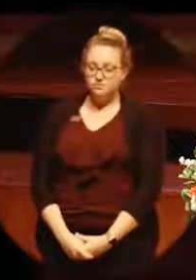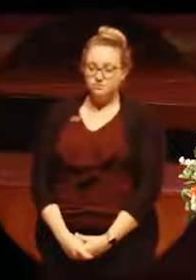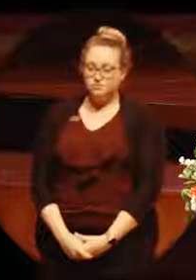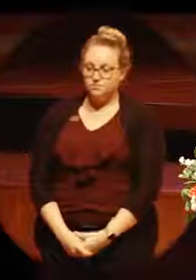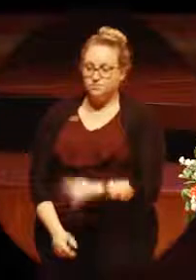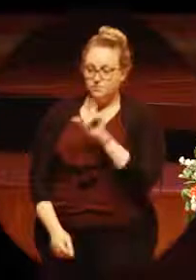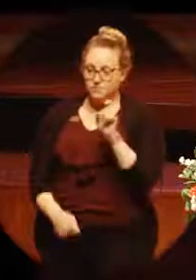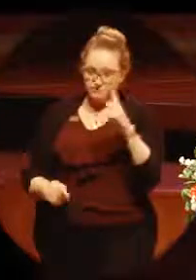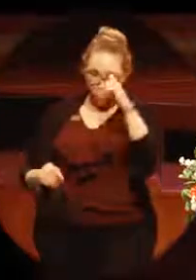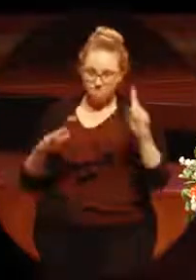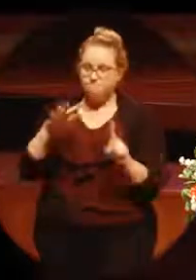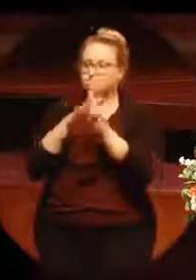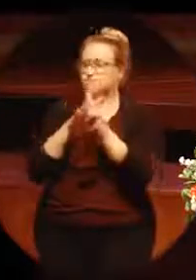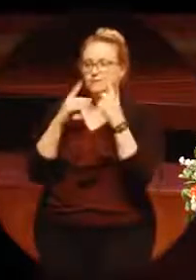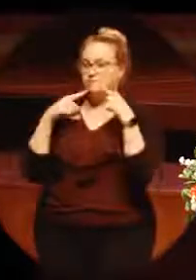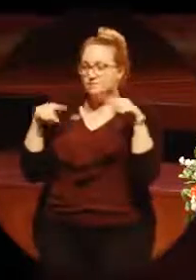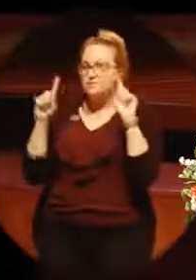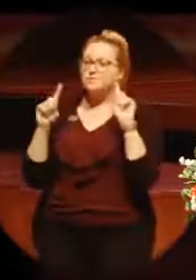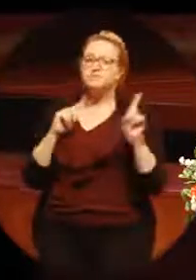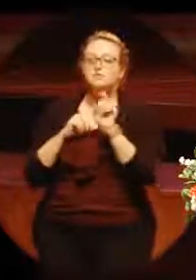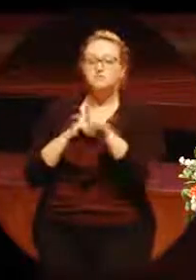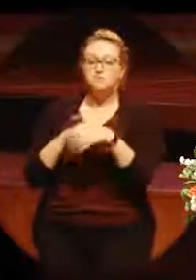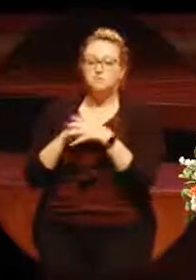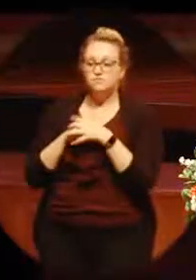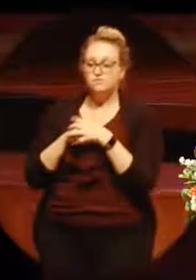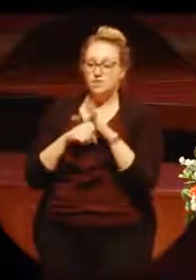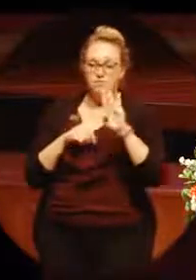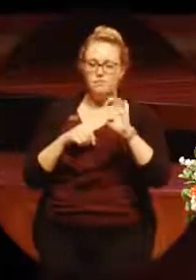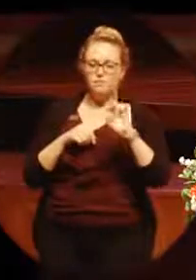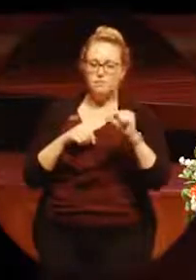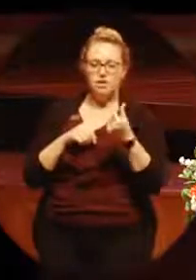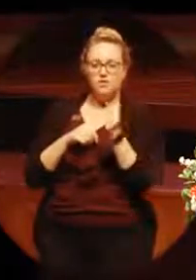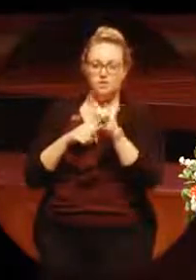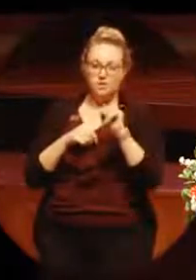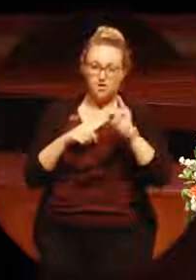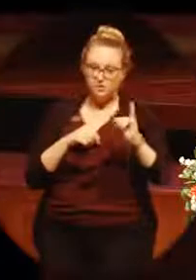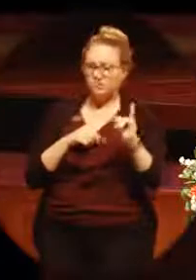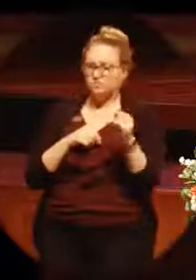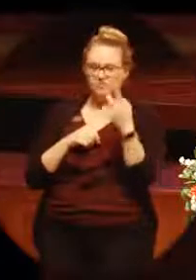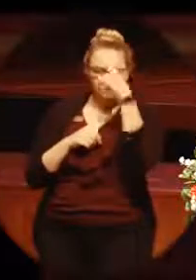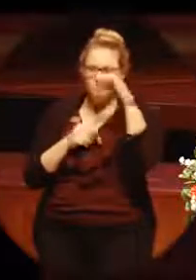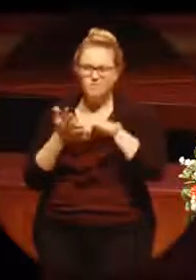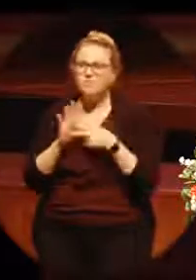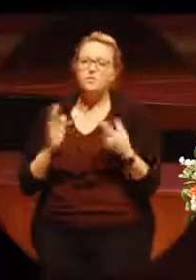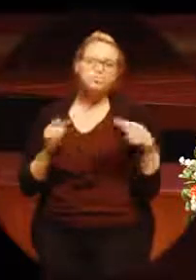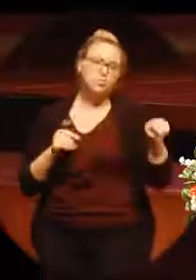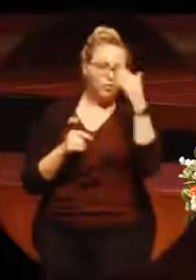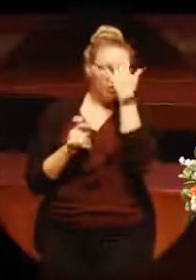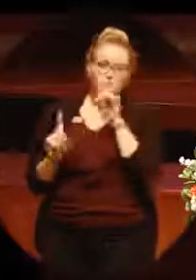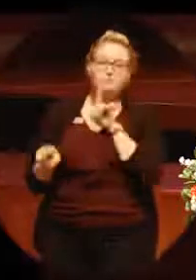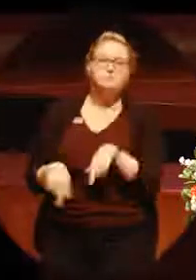You know, there's a question, a very famous question that was asked. What difference does Benghazi make? You all know the answer to